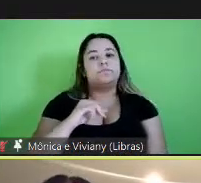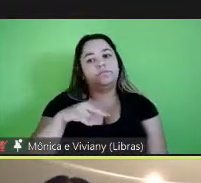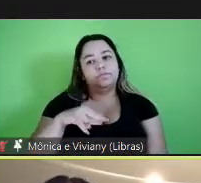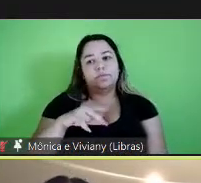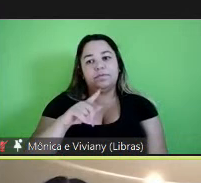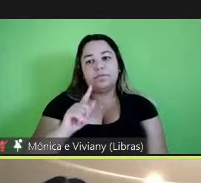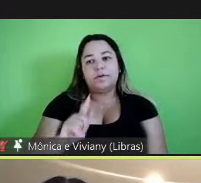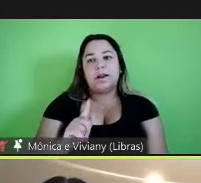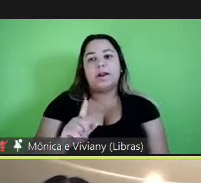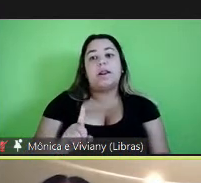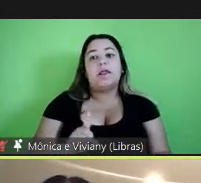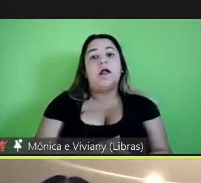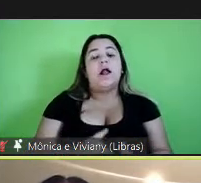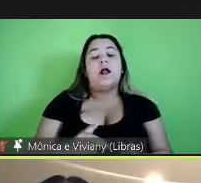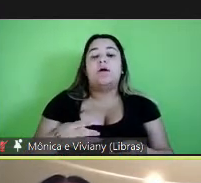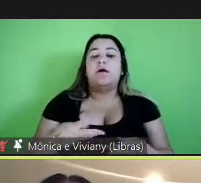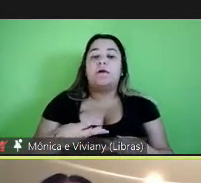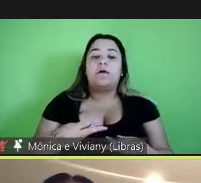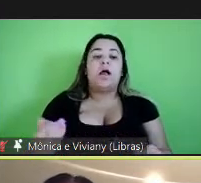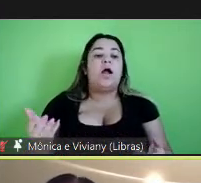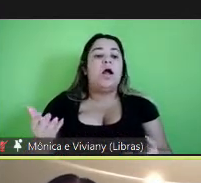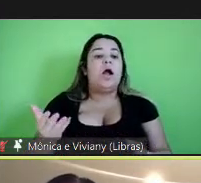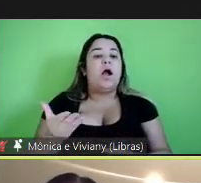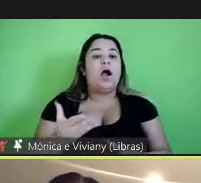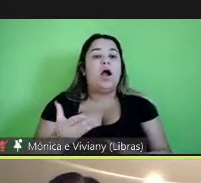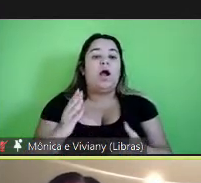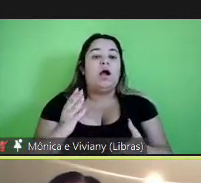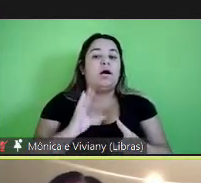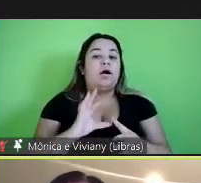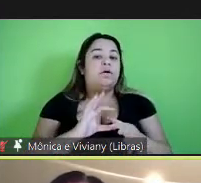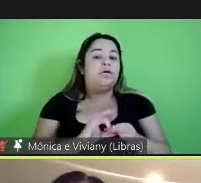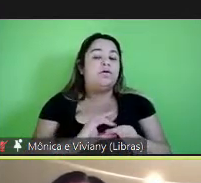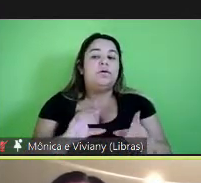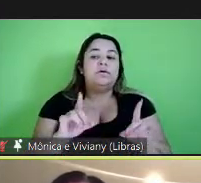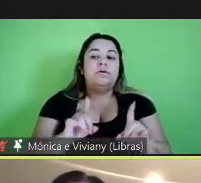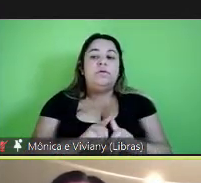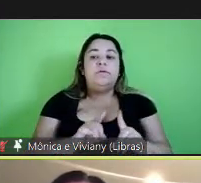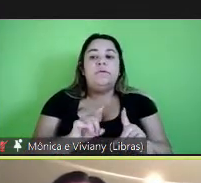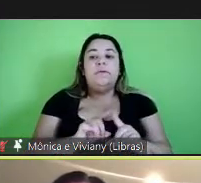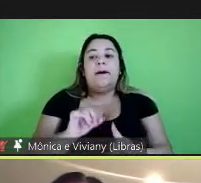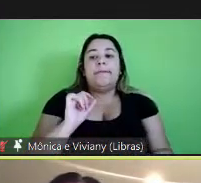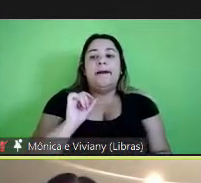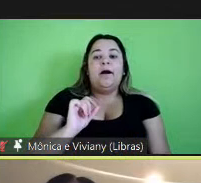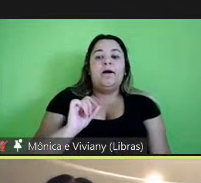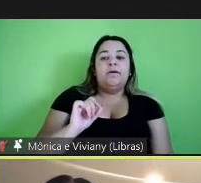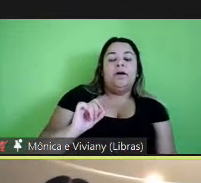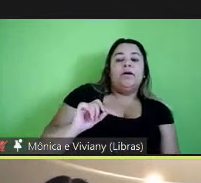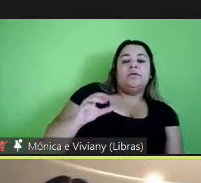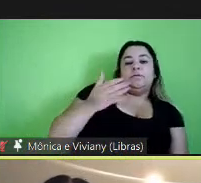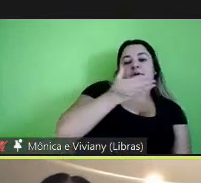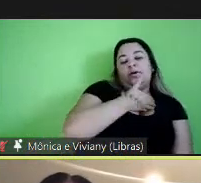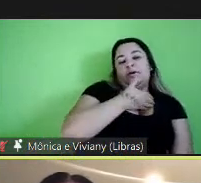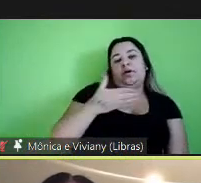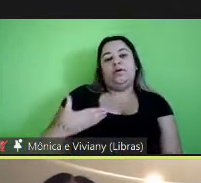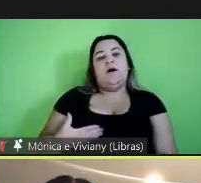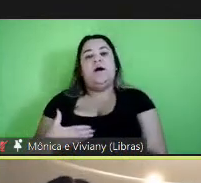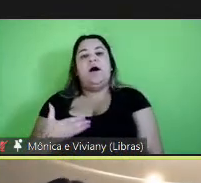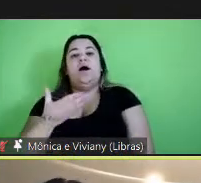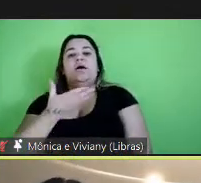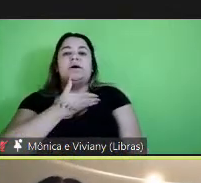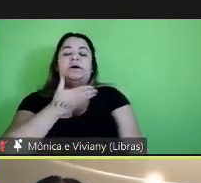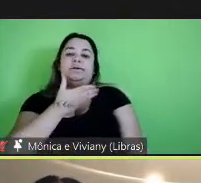partners and stakeholders. So these included our GPs and colleagues within primary care, or practice